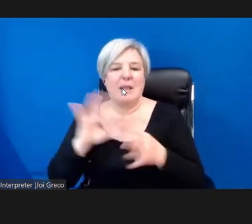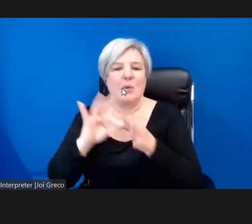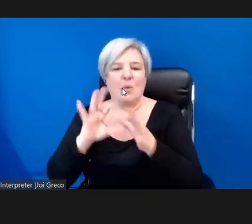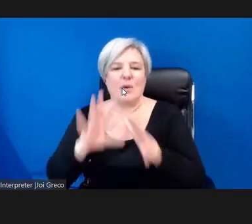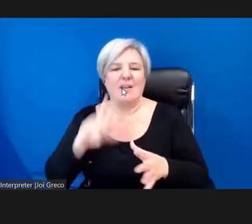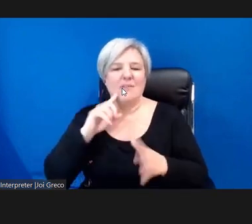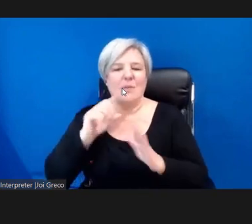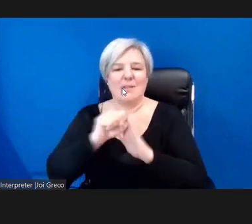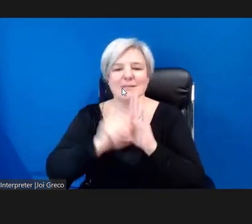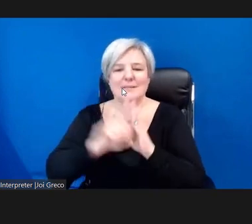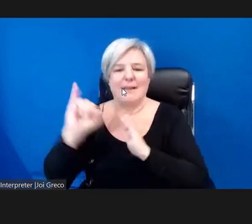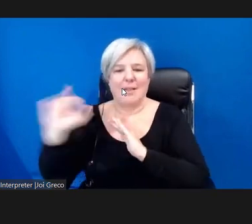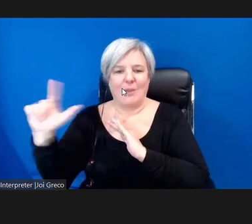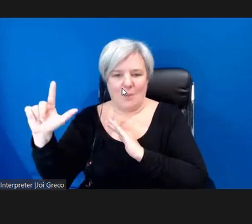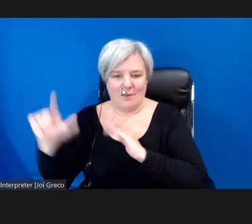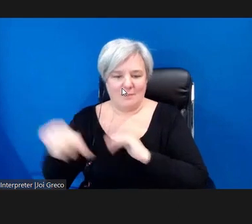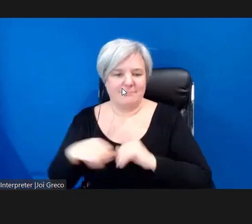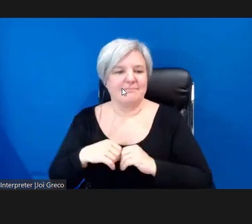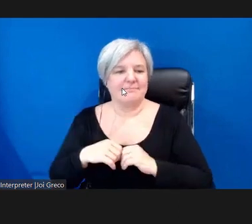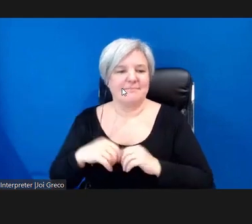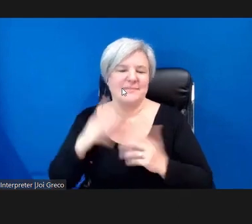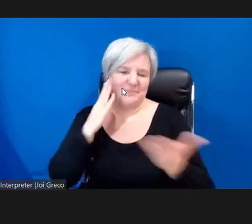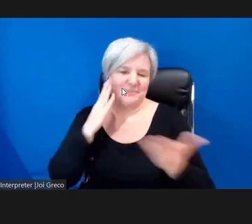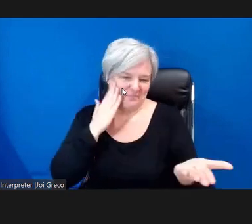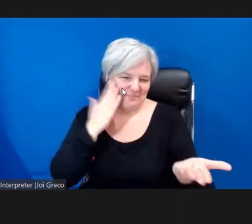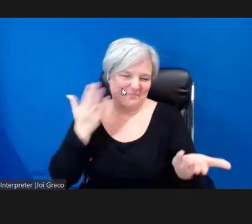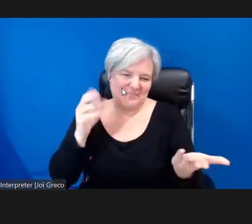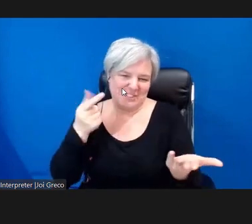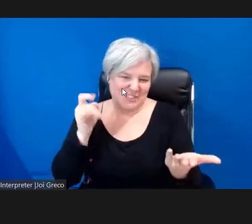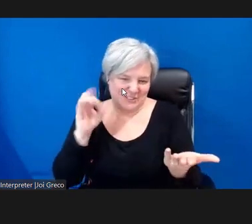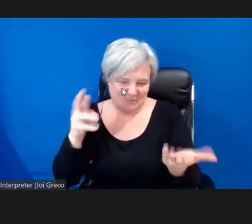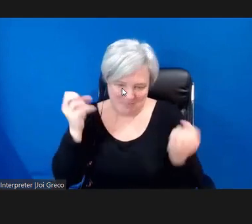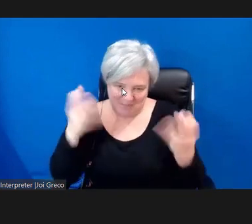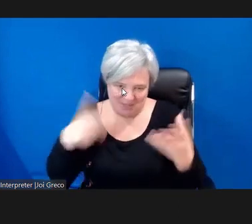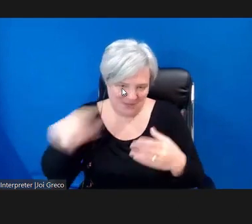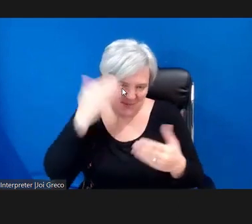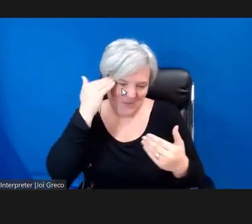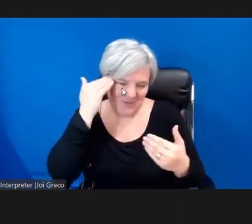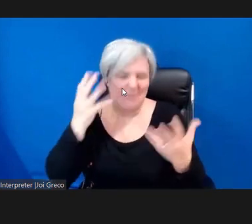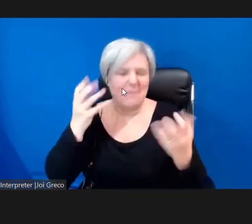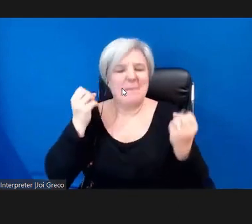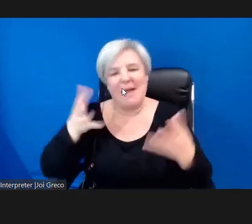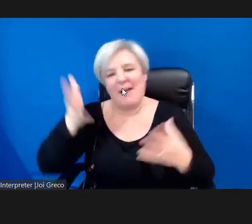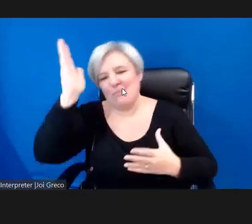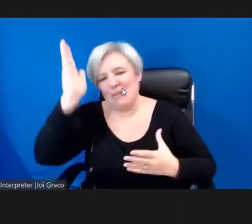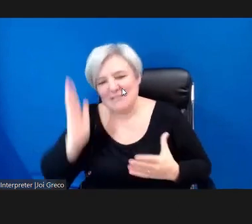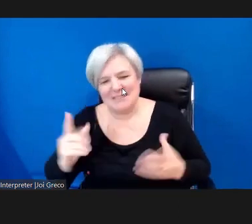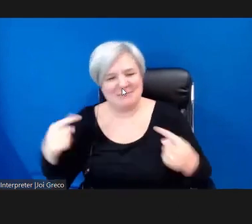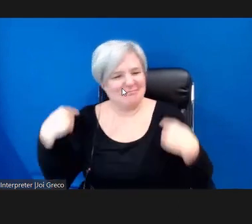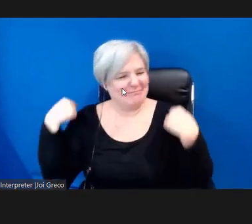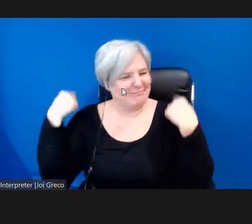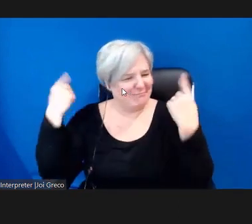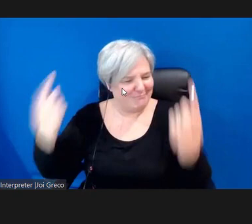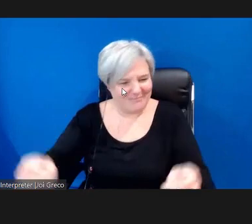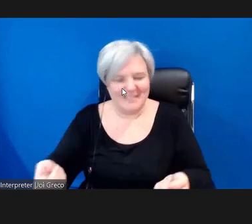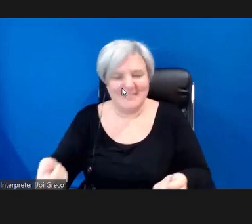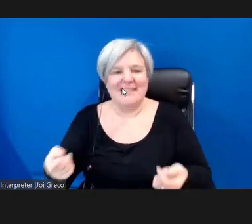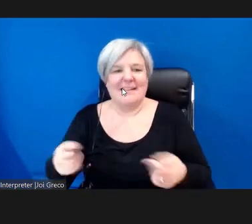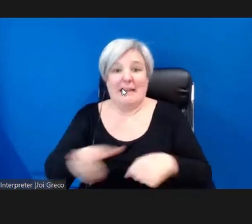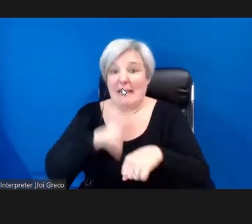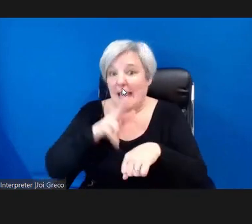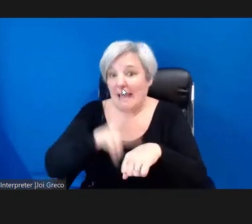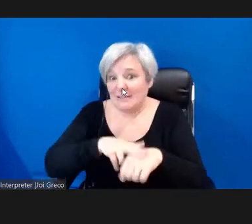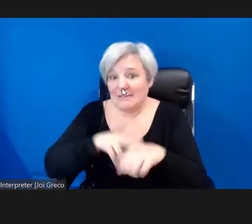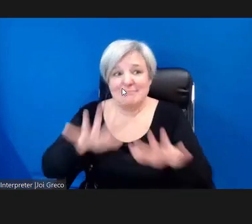of Illinois. I'm sure you all are very familiar with Ginger. She's done a lot of presentations over the years